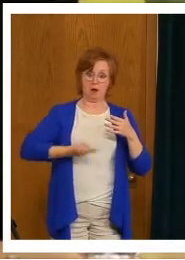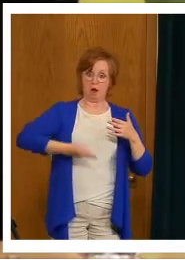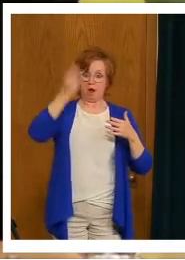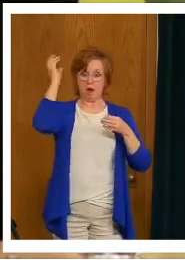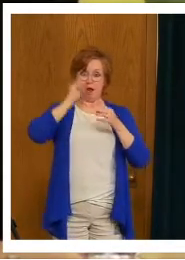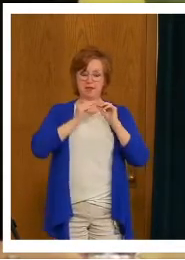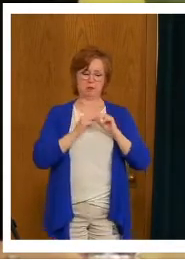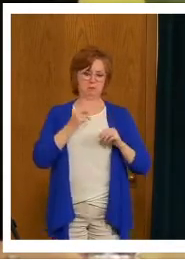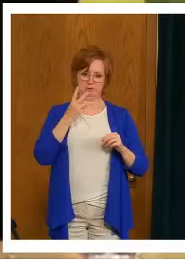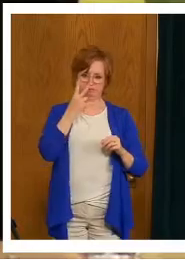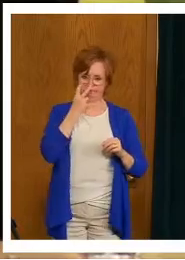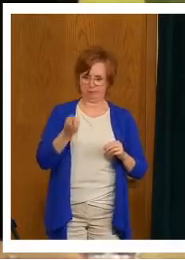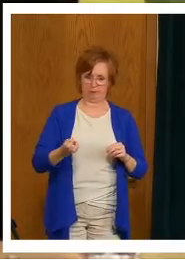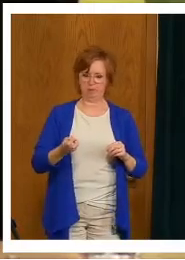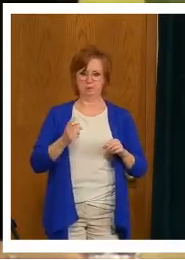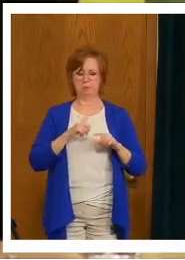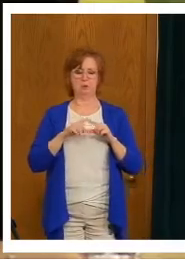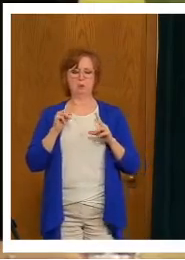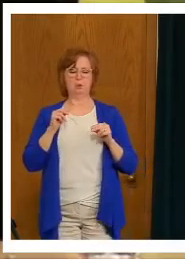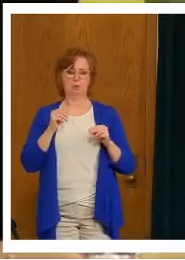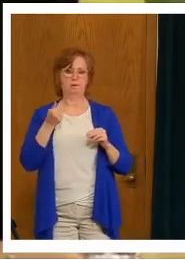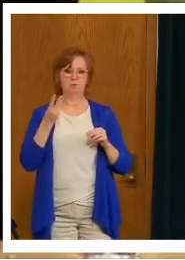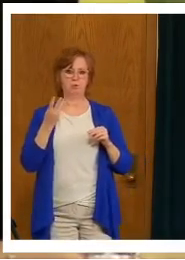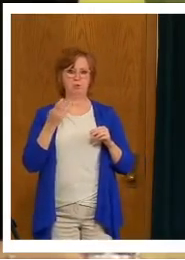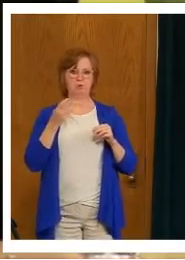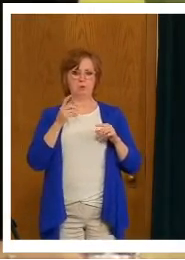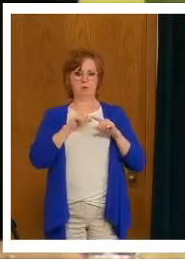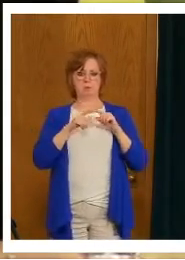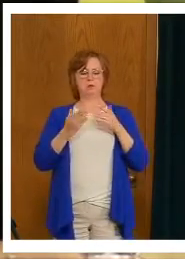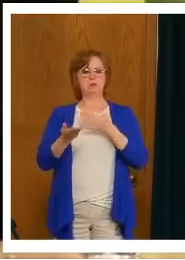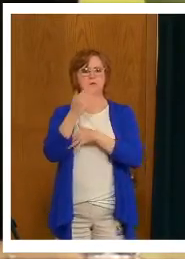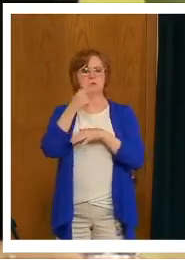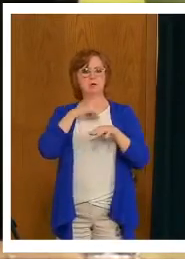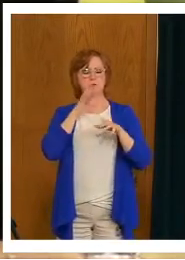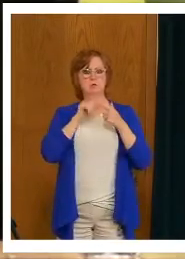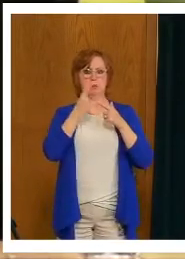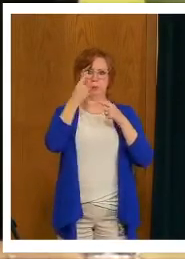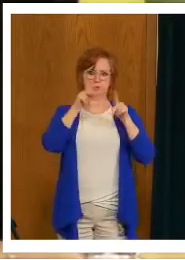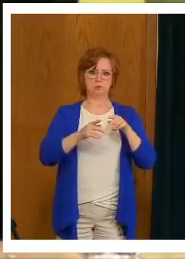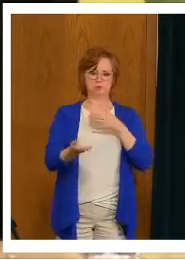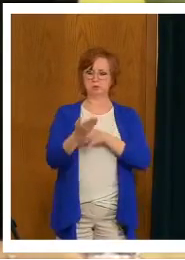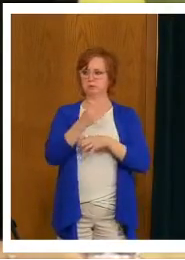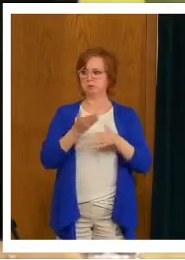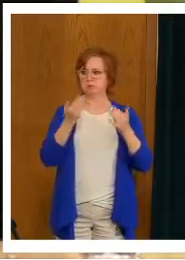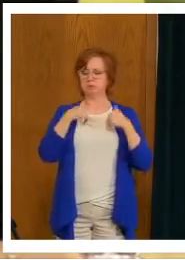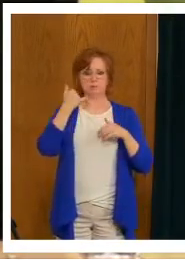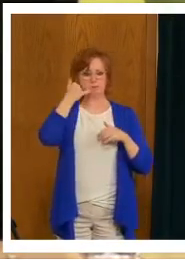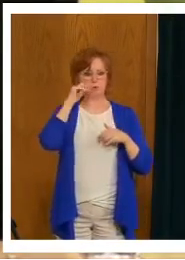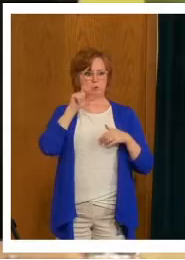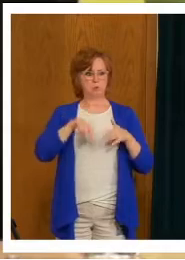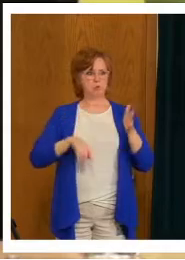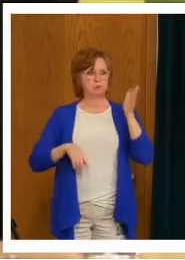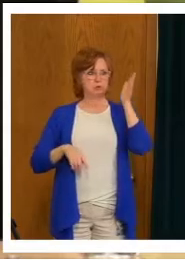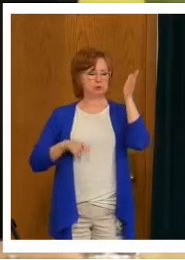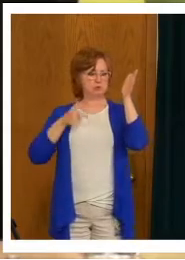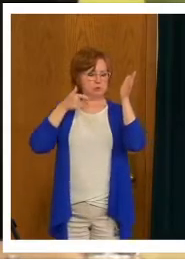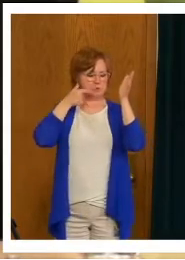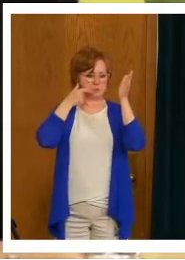are people, and I talked to one this morning, for example. We'll take our next question on the line.